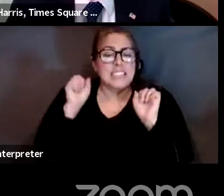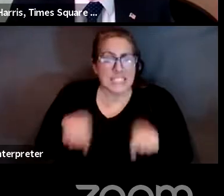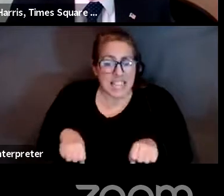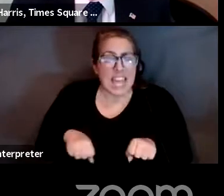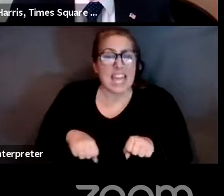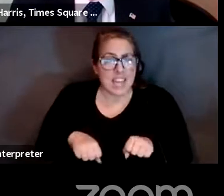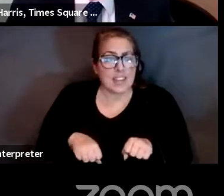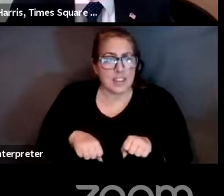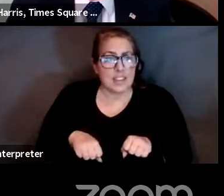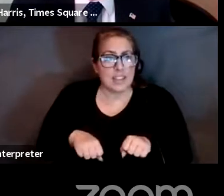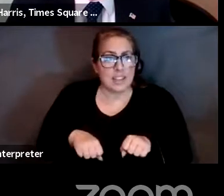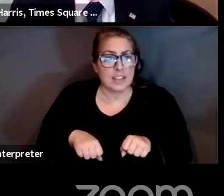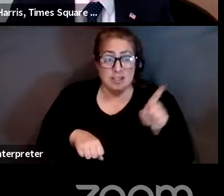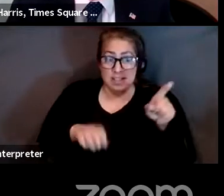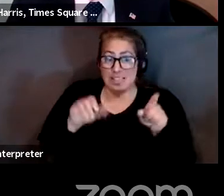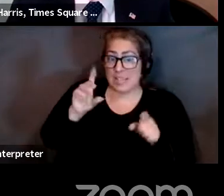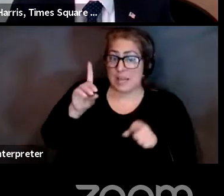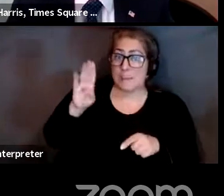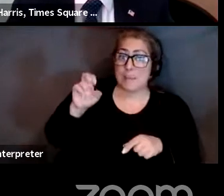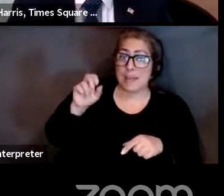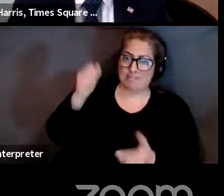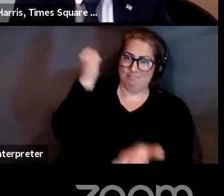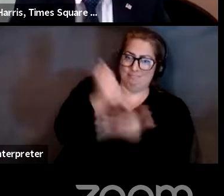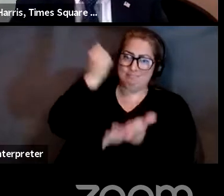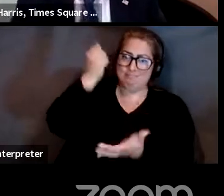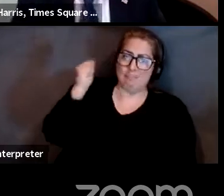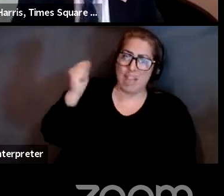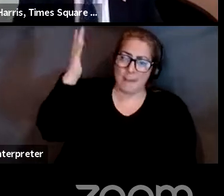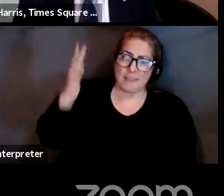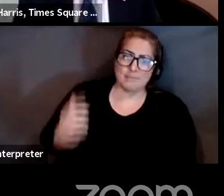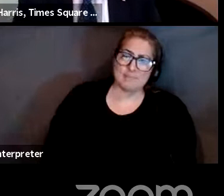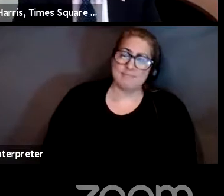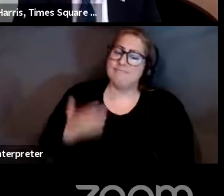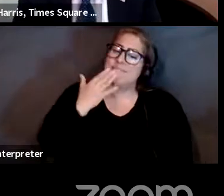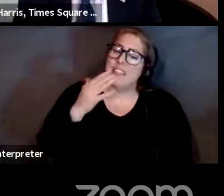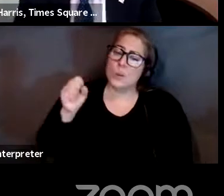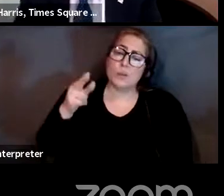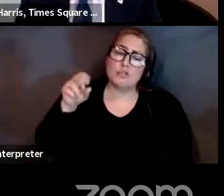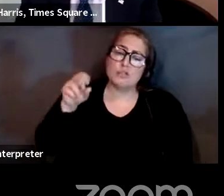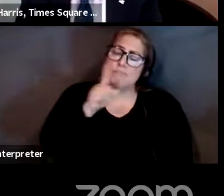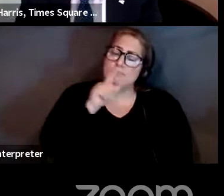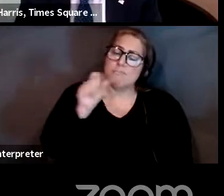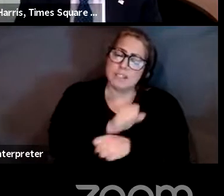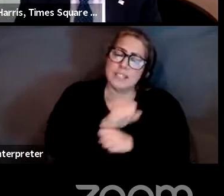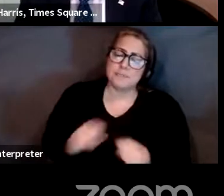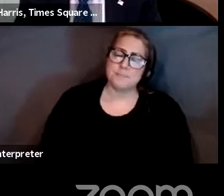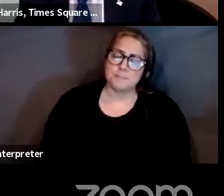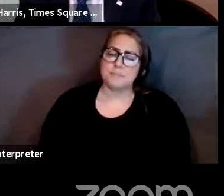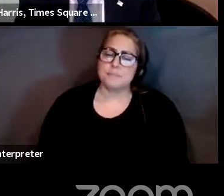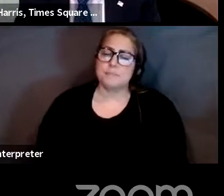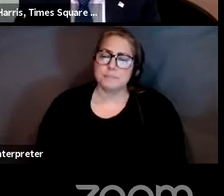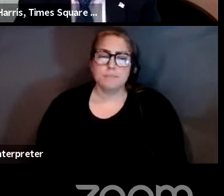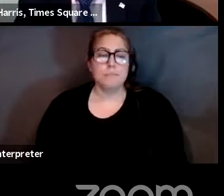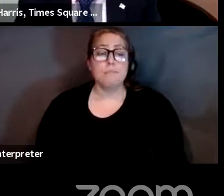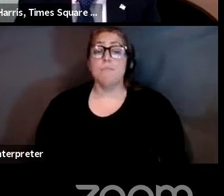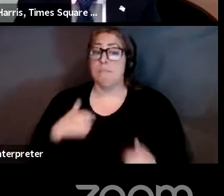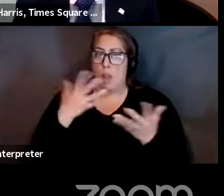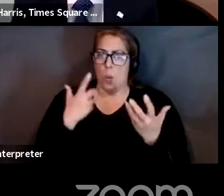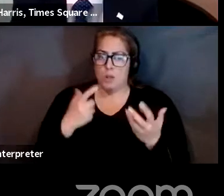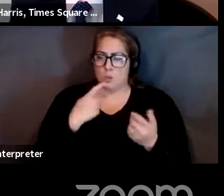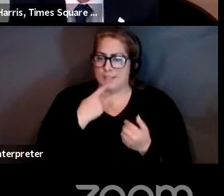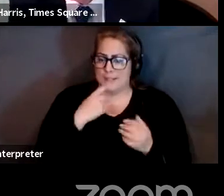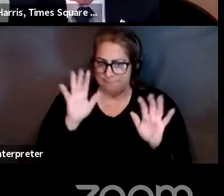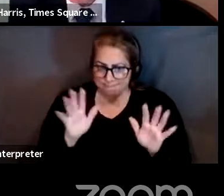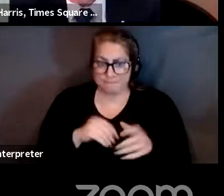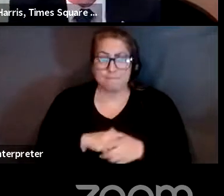And can I just say an amen to that? Thank you, Shams, really, truly. I just wanted to say, you